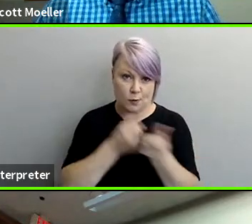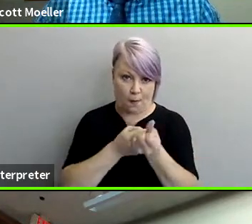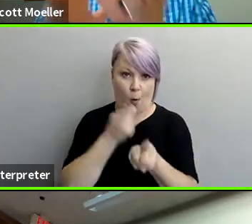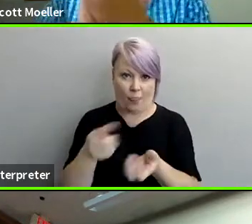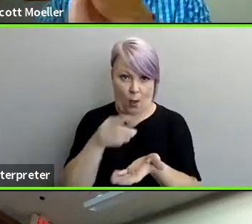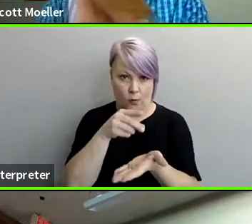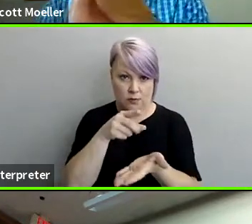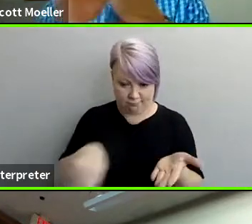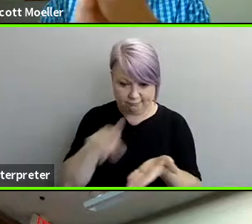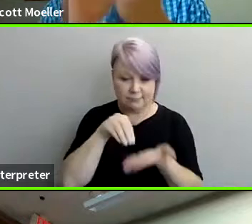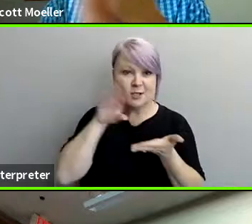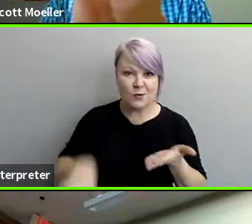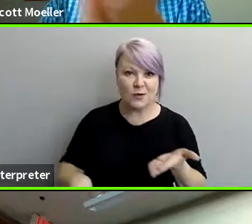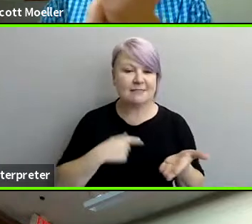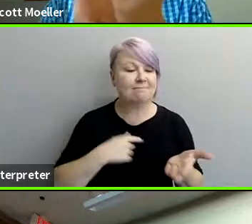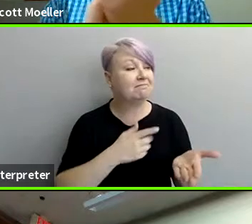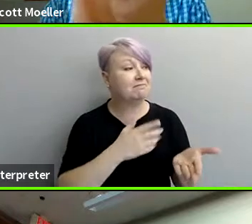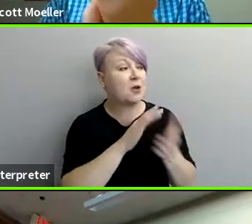Congratulations.